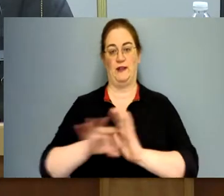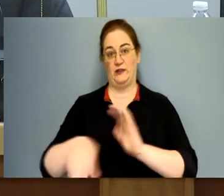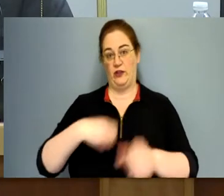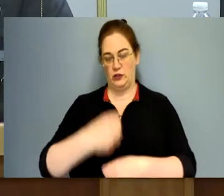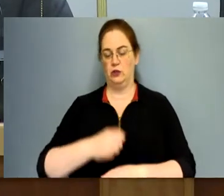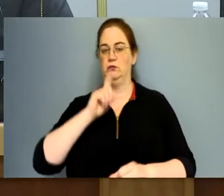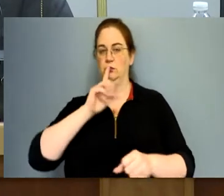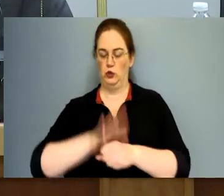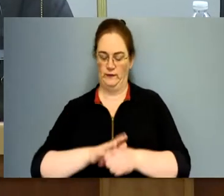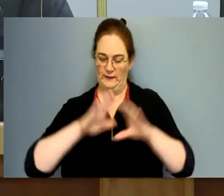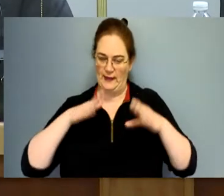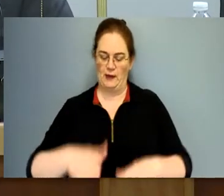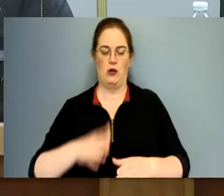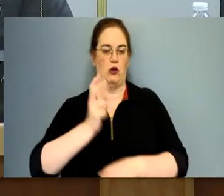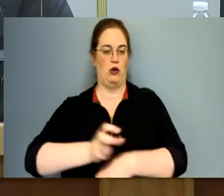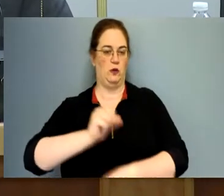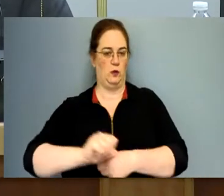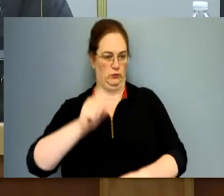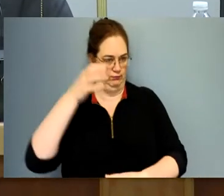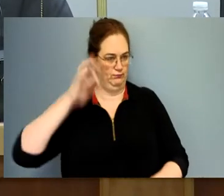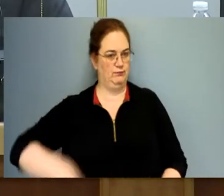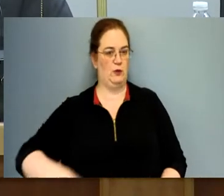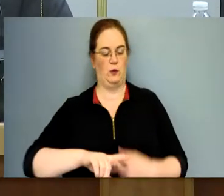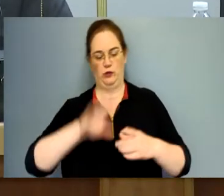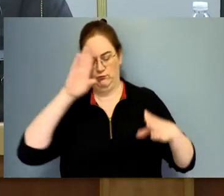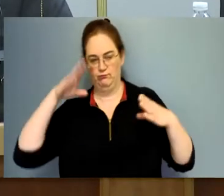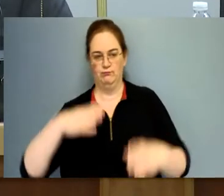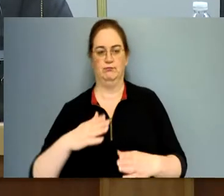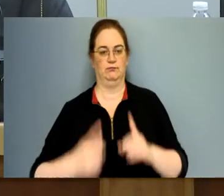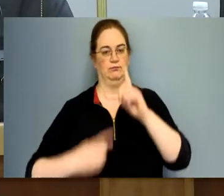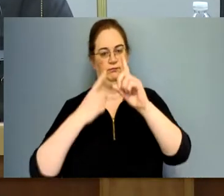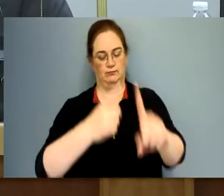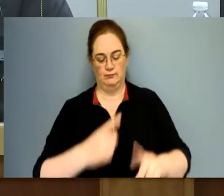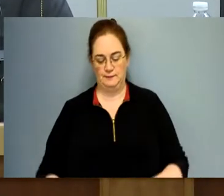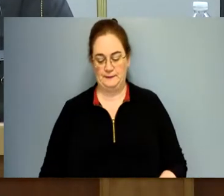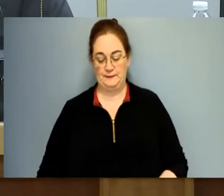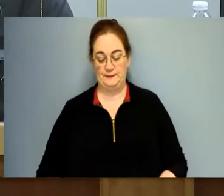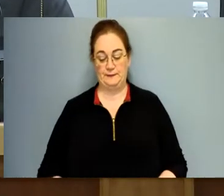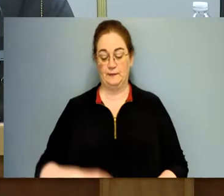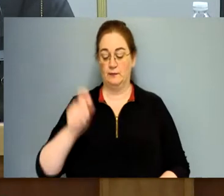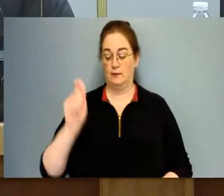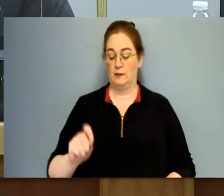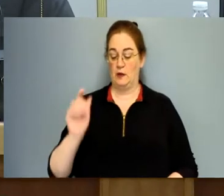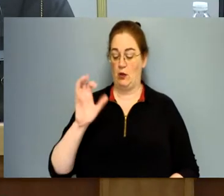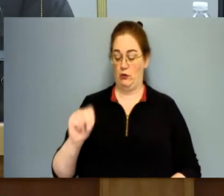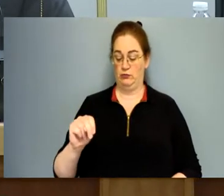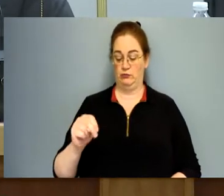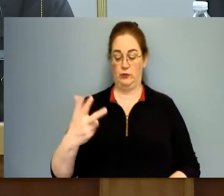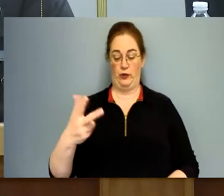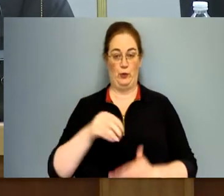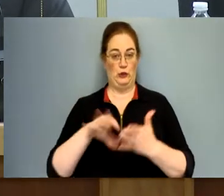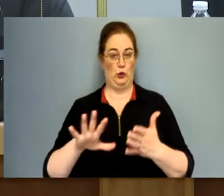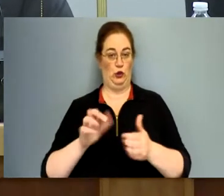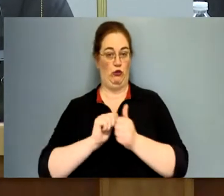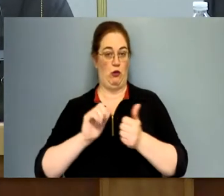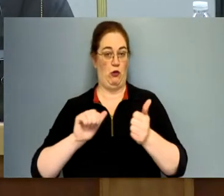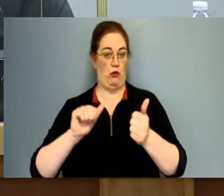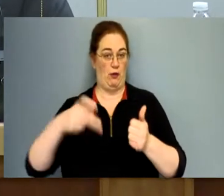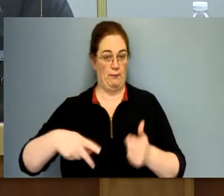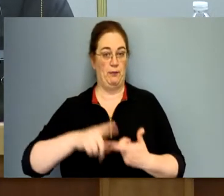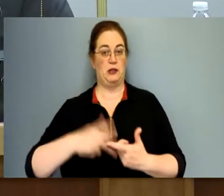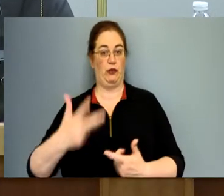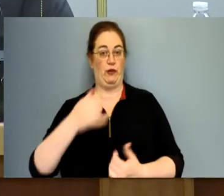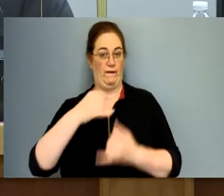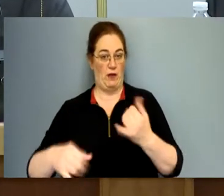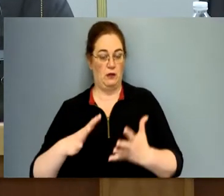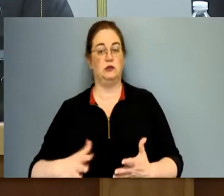that dedication and hard work pays off when you put your mind to it. And whereas Lauren, three student runners-up and three finalists were